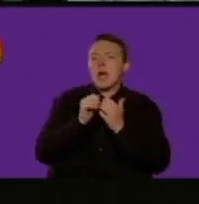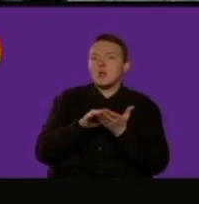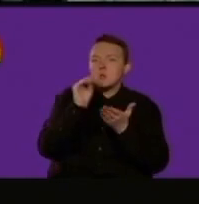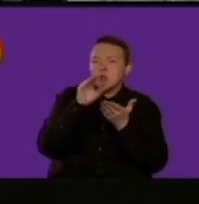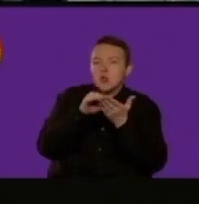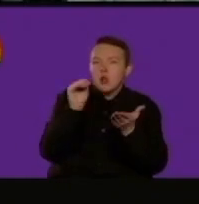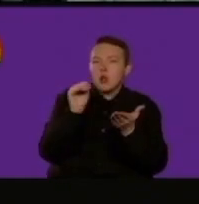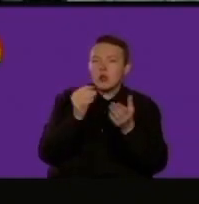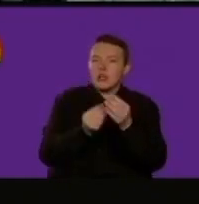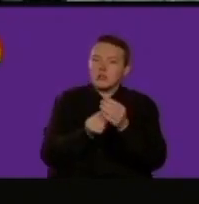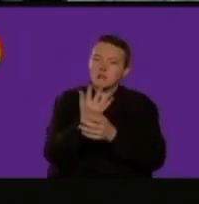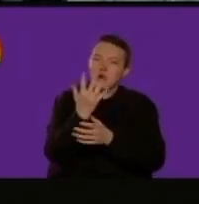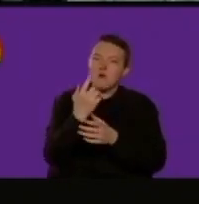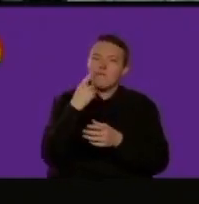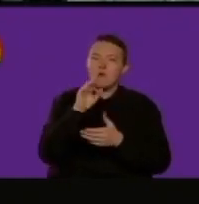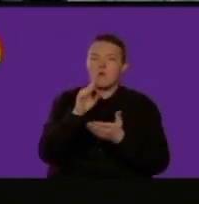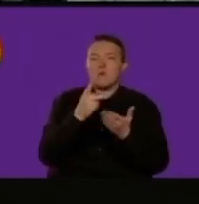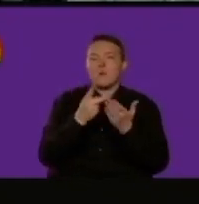that